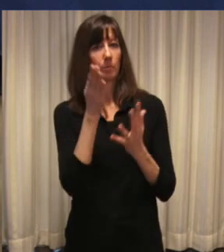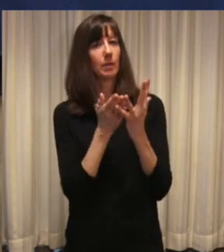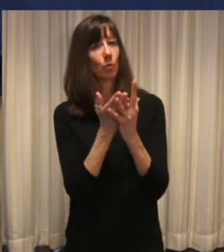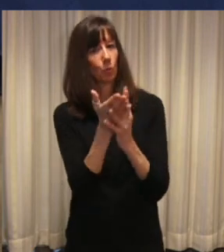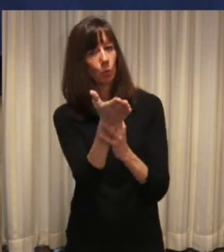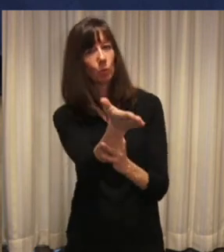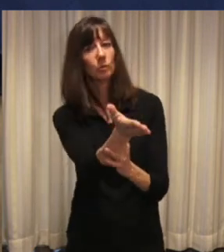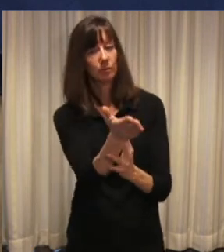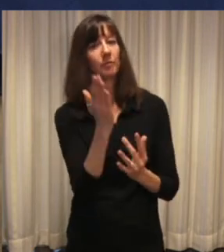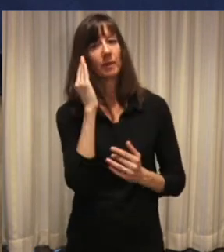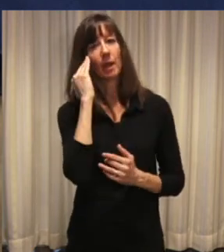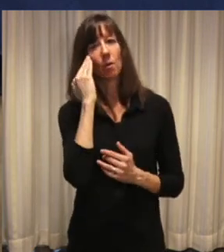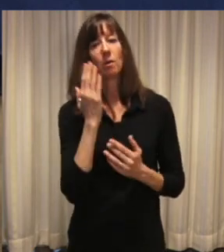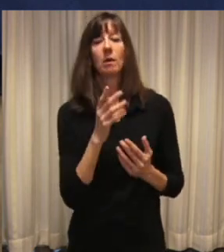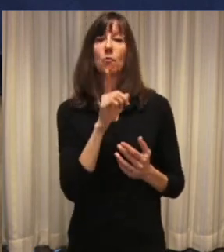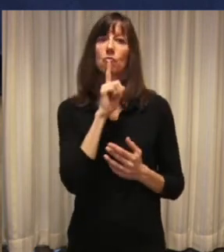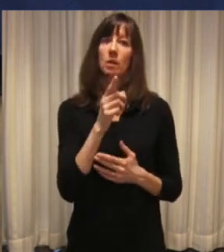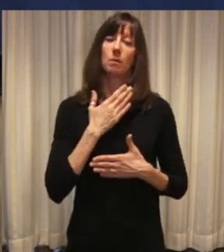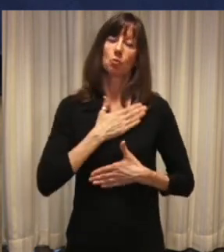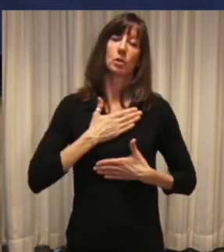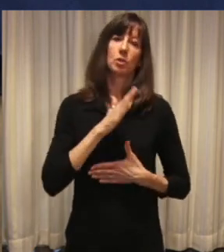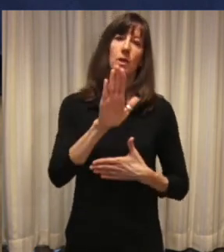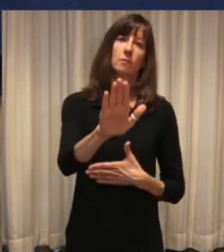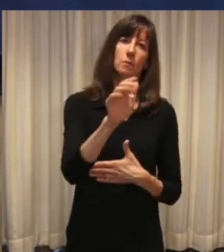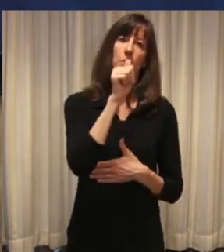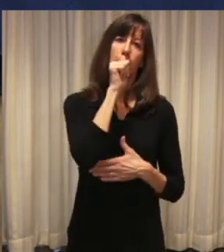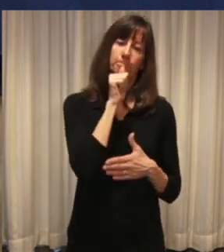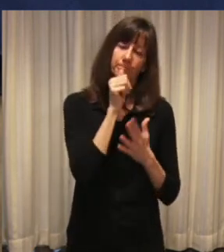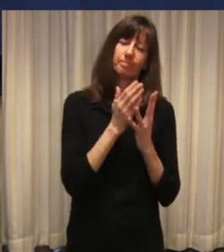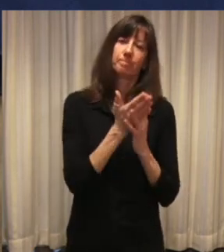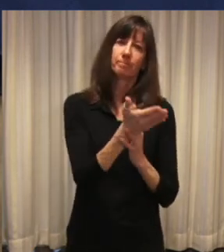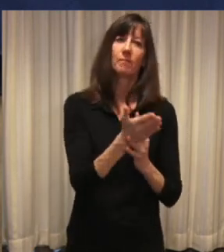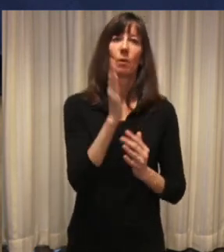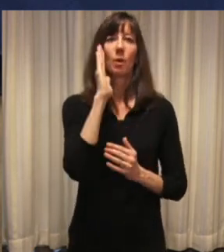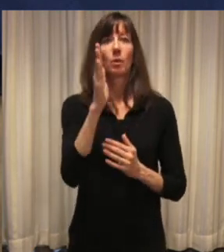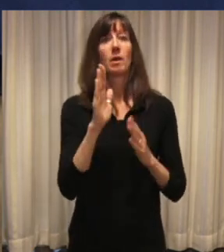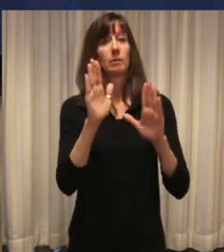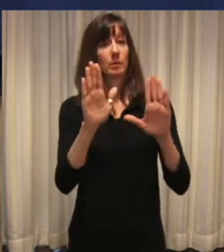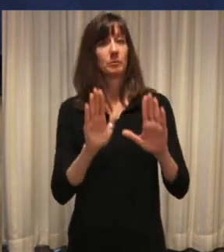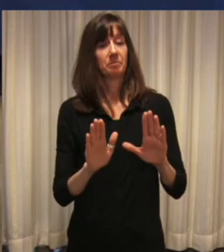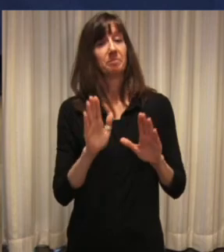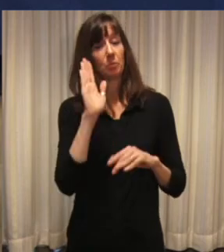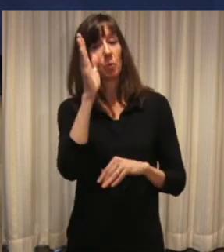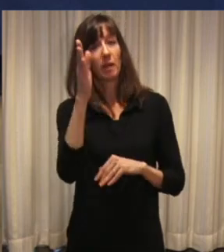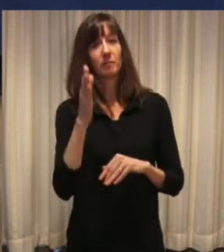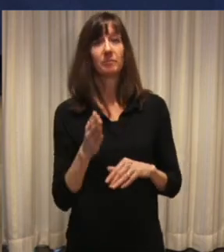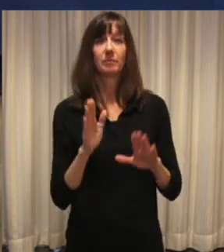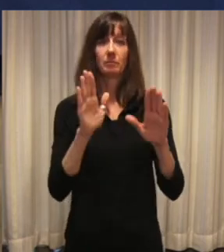appreciate your patience and resilience, and we'll get through this. So have a great day, and we'll see you soon.